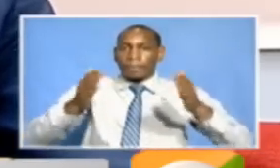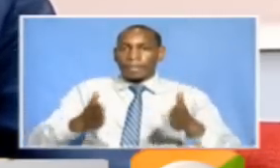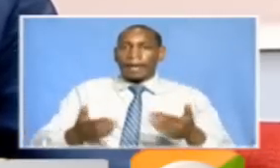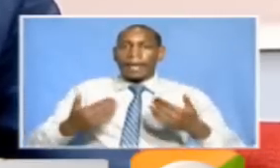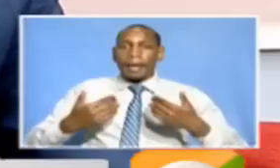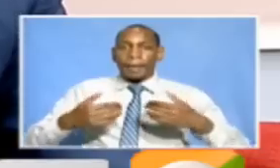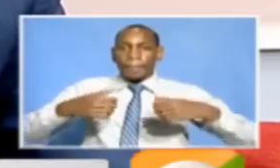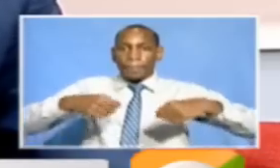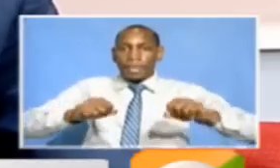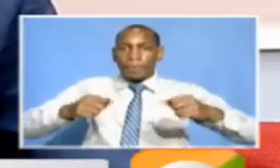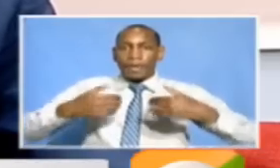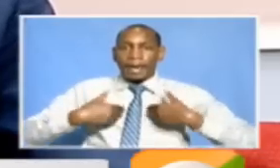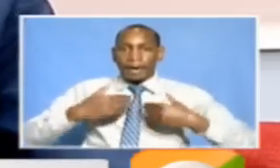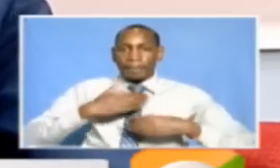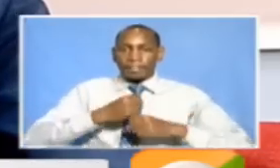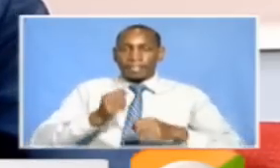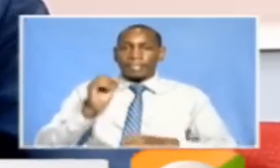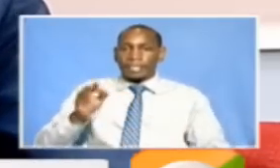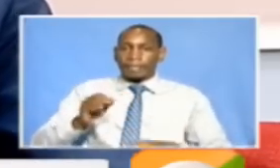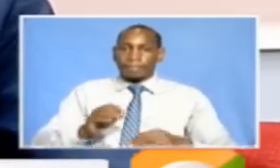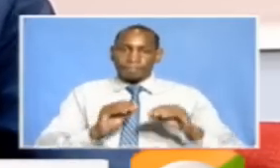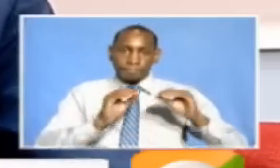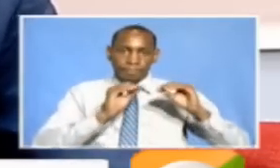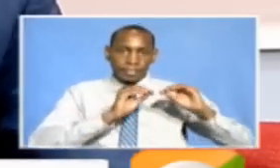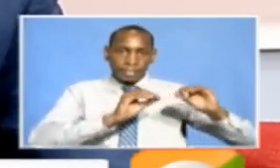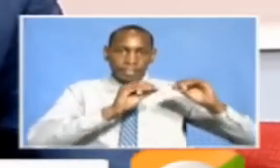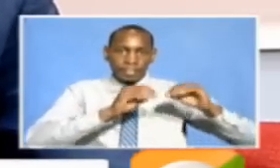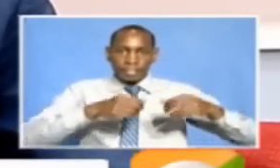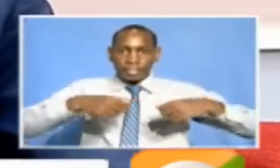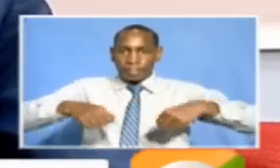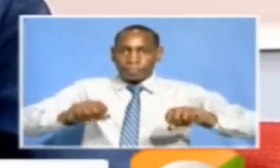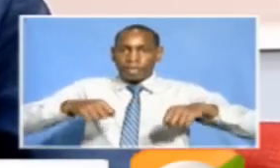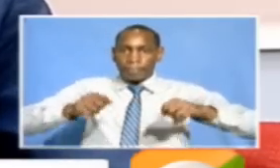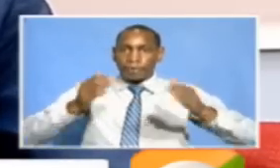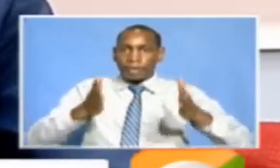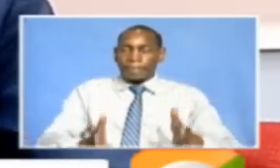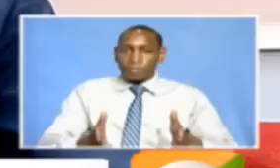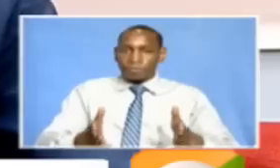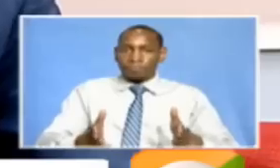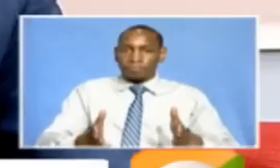Mm. If you sensitize the border riders to a point where they then say,